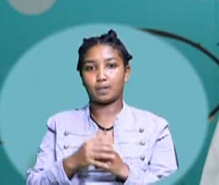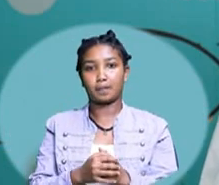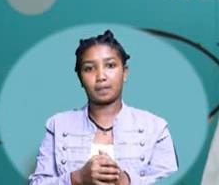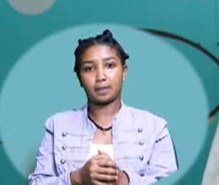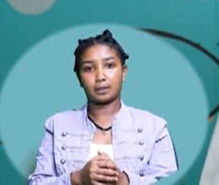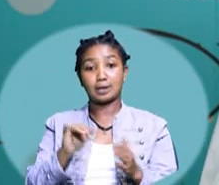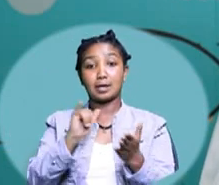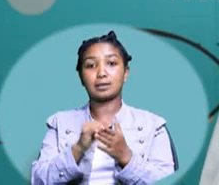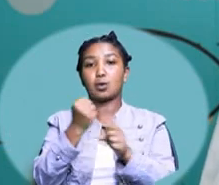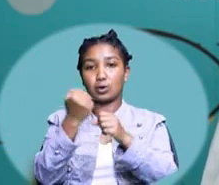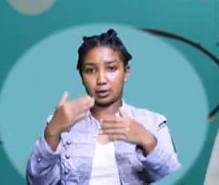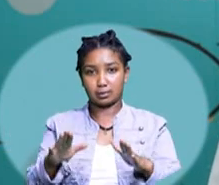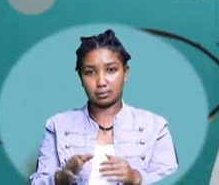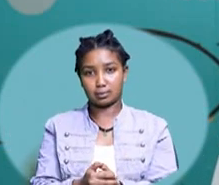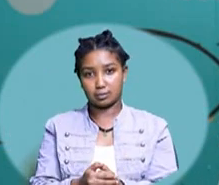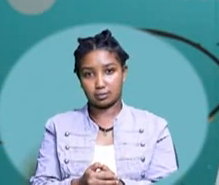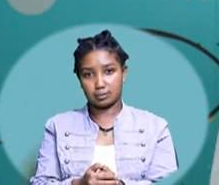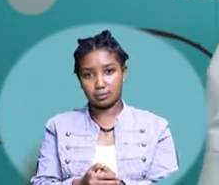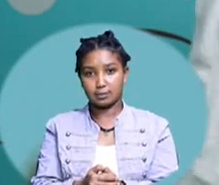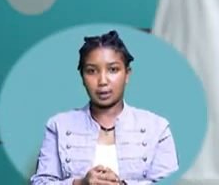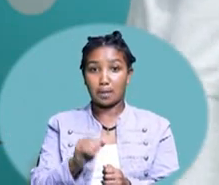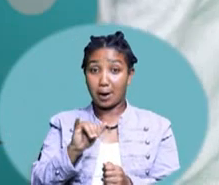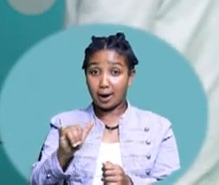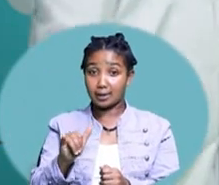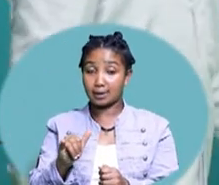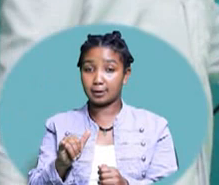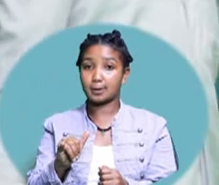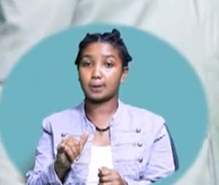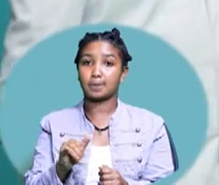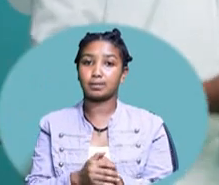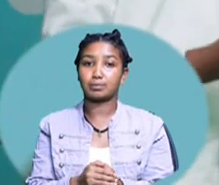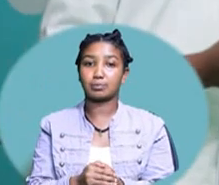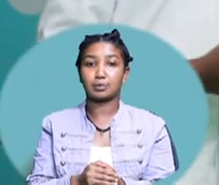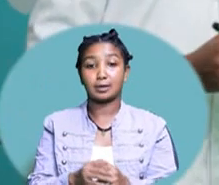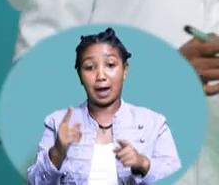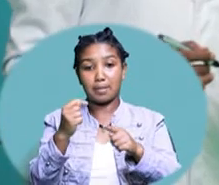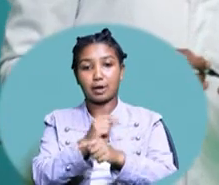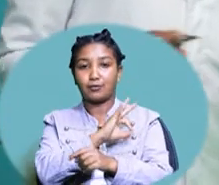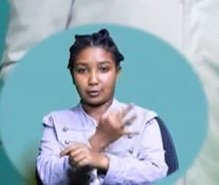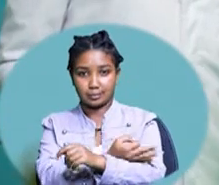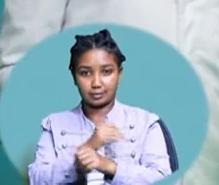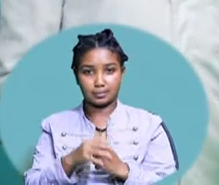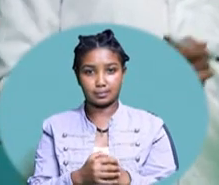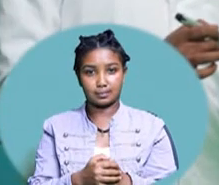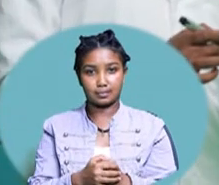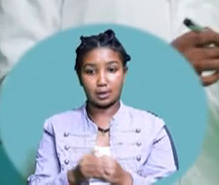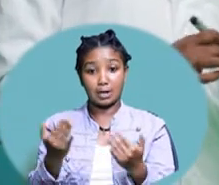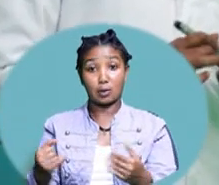joule. That is the work done. That is the work done by the applied